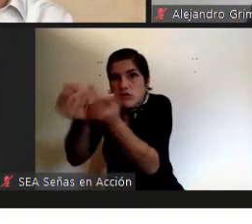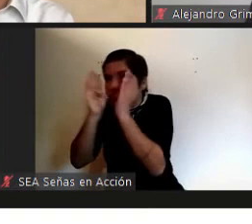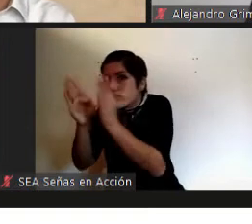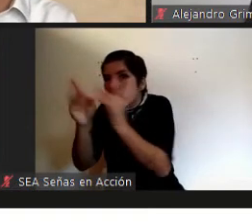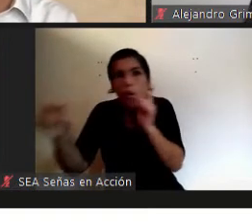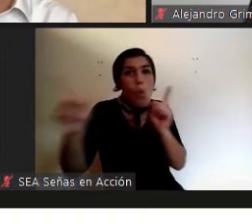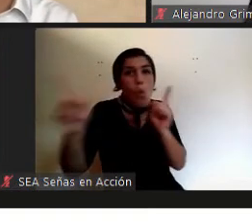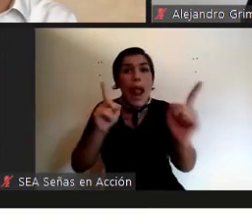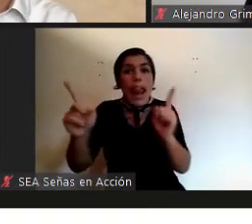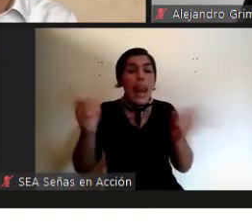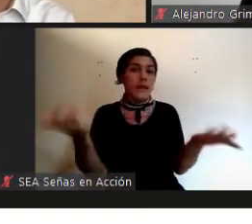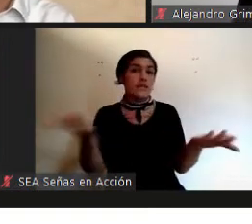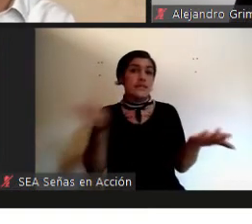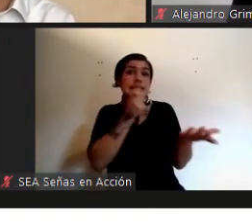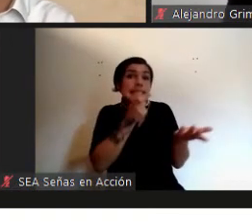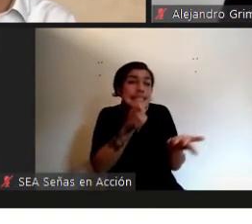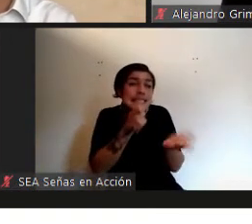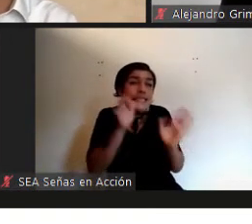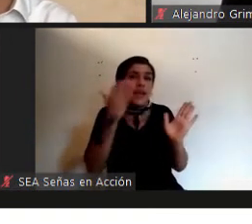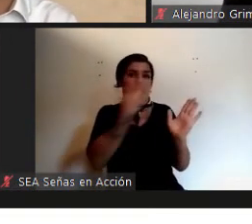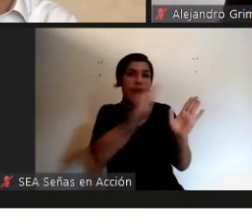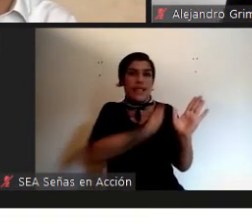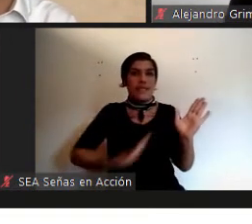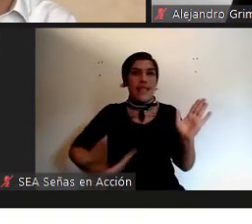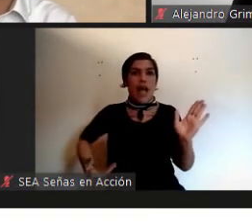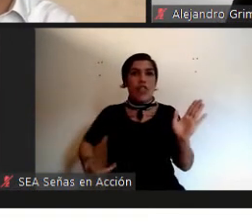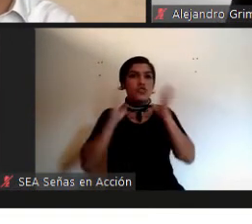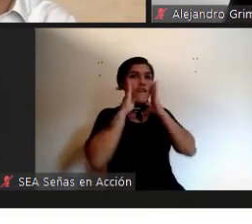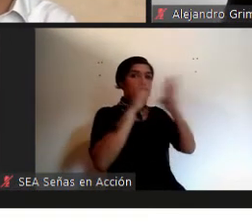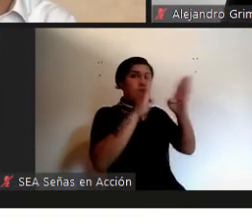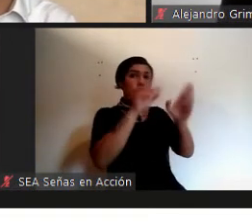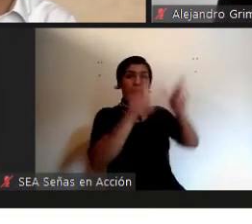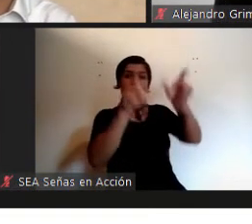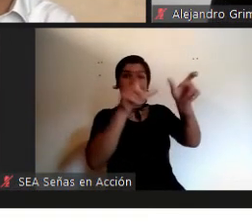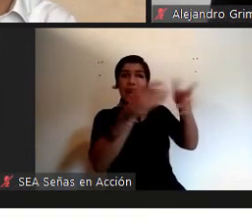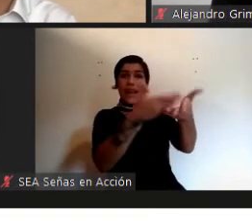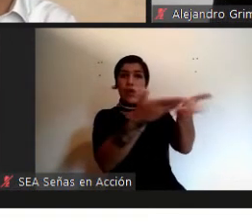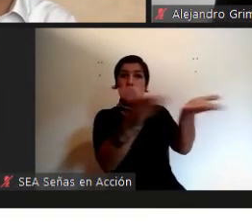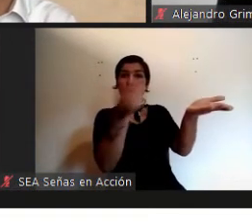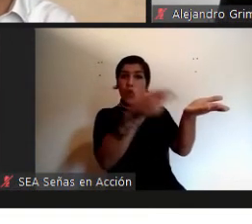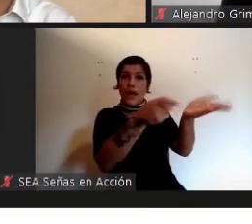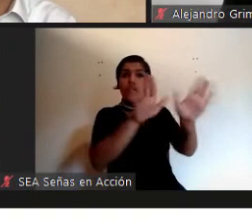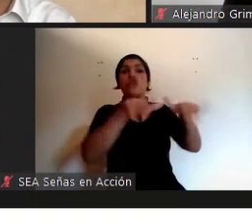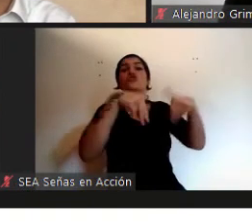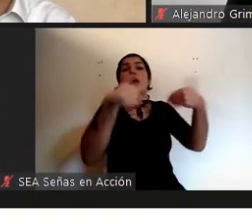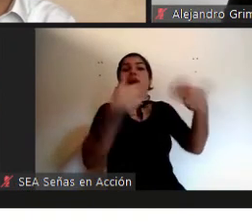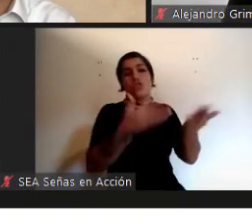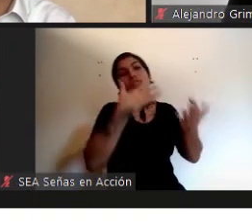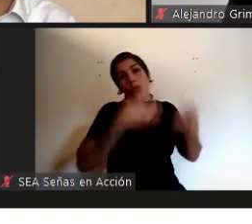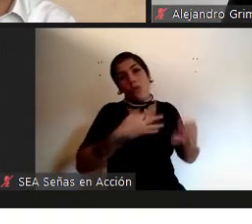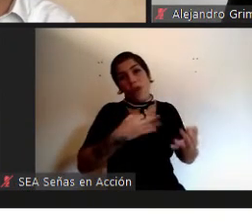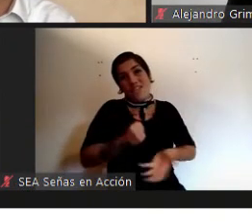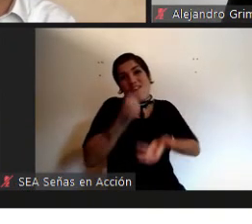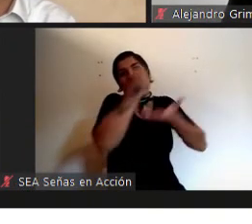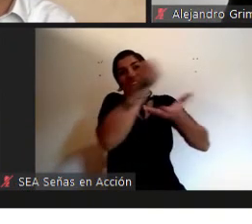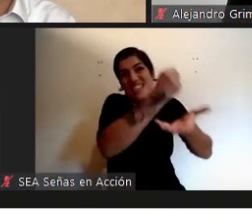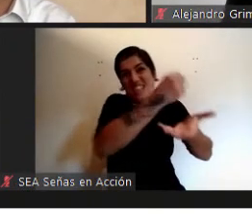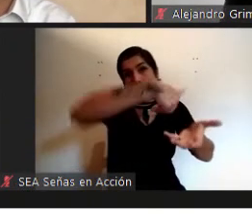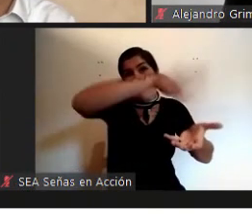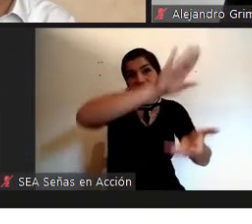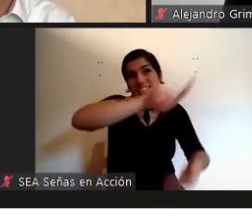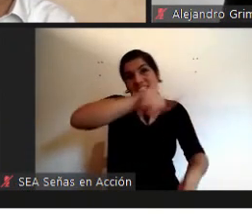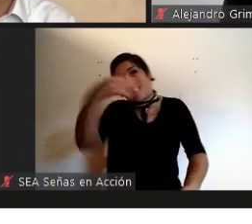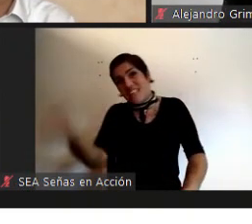0.0% for culture, will assign more resources to culture, and whether for free or not, they will substantiate